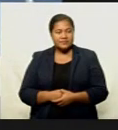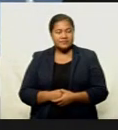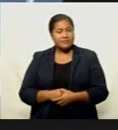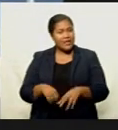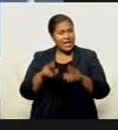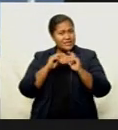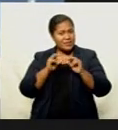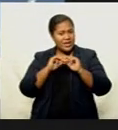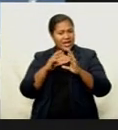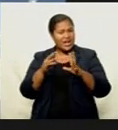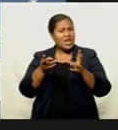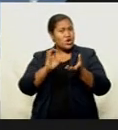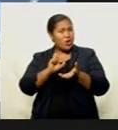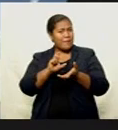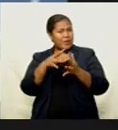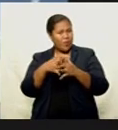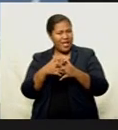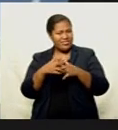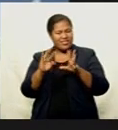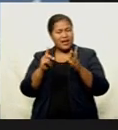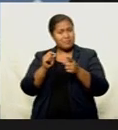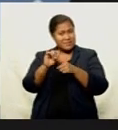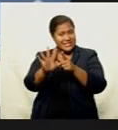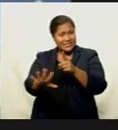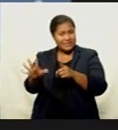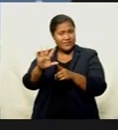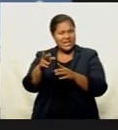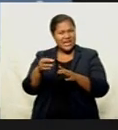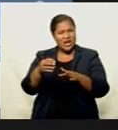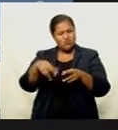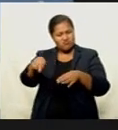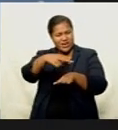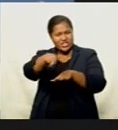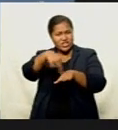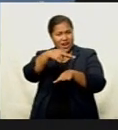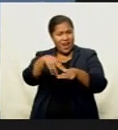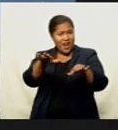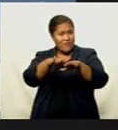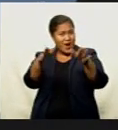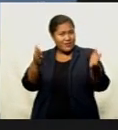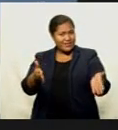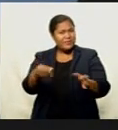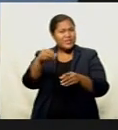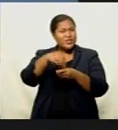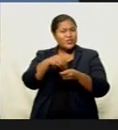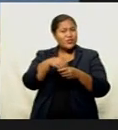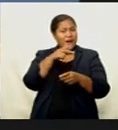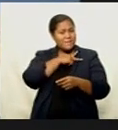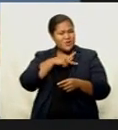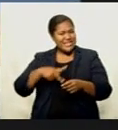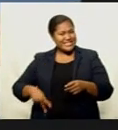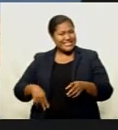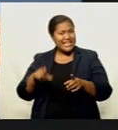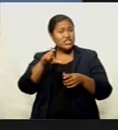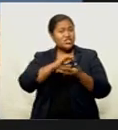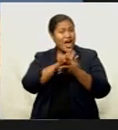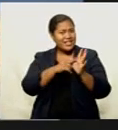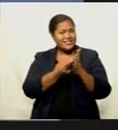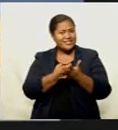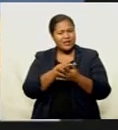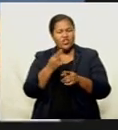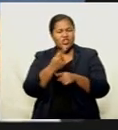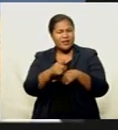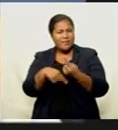Speaking at the Commonwealth Pacific Leaders Regional Roundtable, including Prince Charles, the Prime Minister highlighted Fiji will mobilize